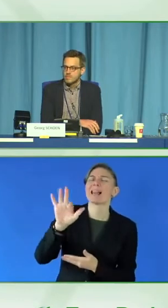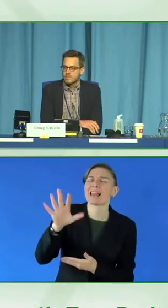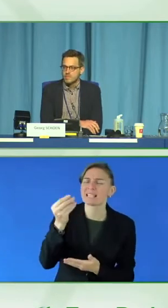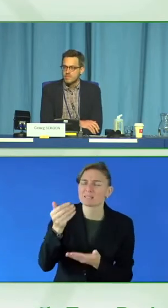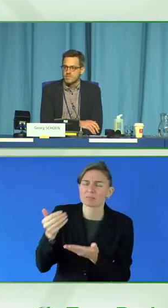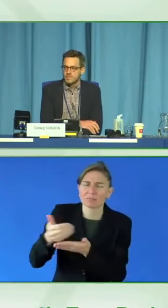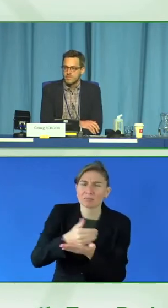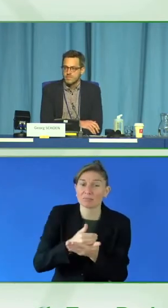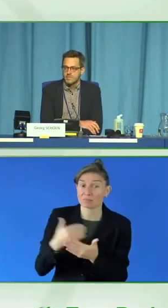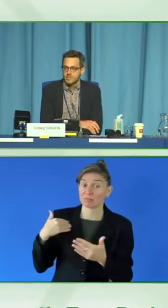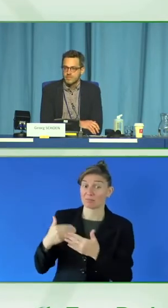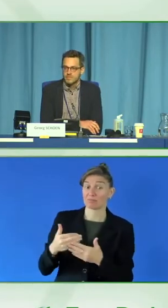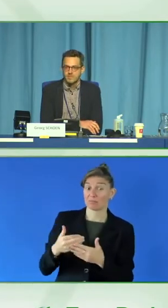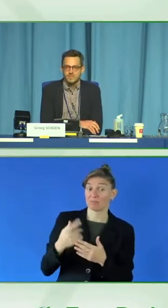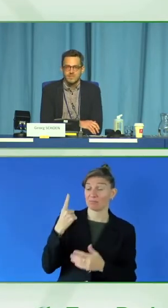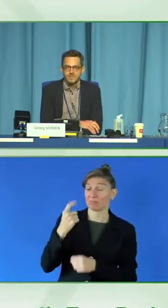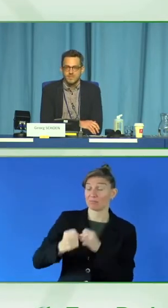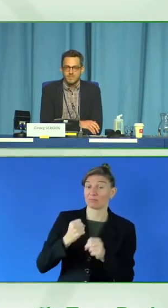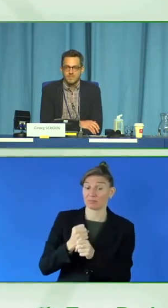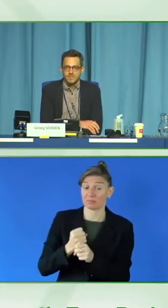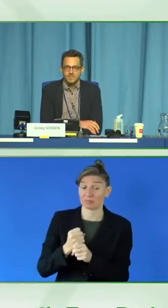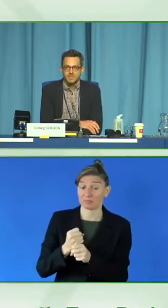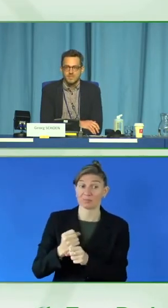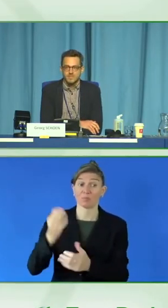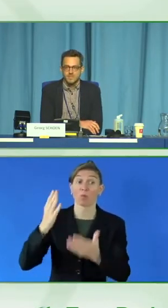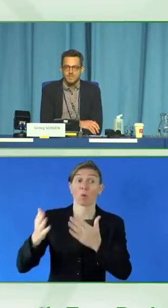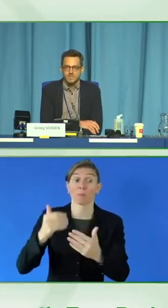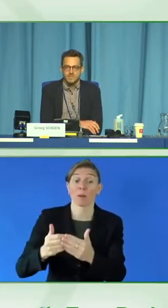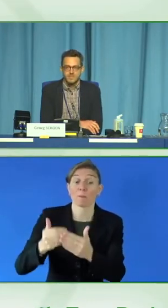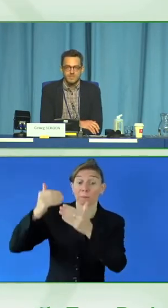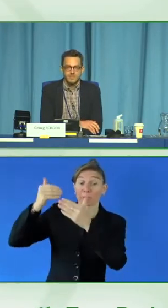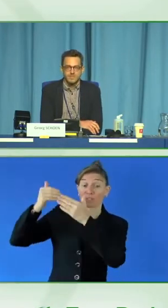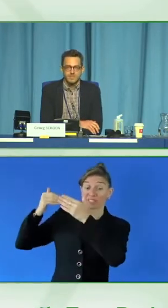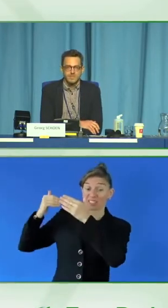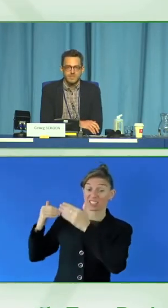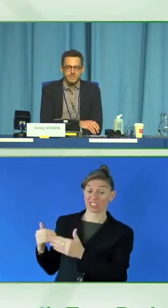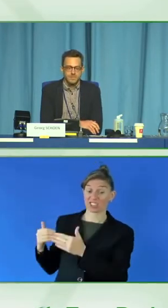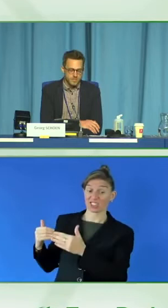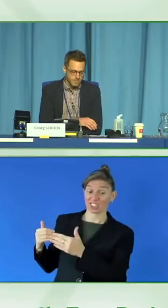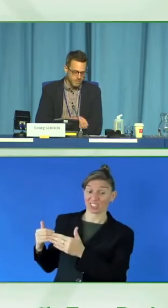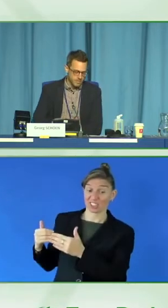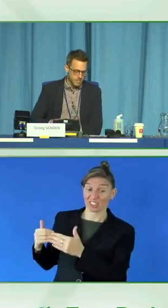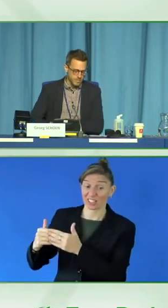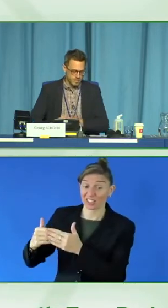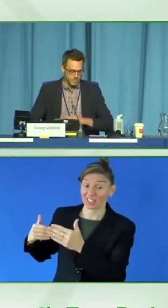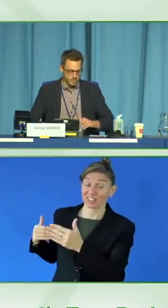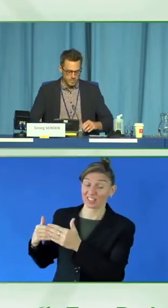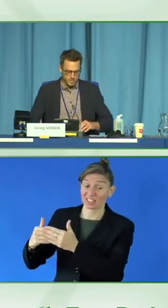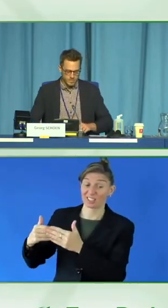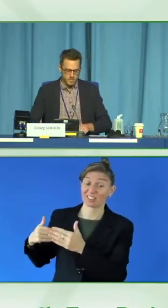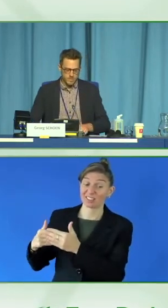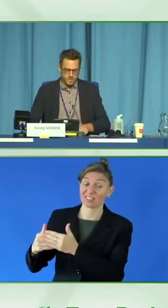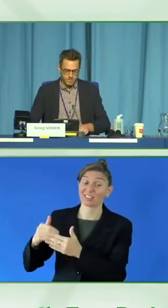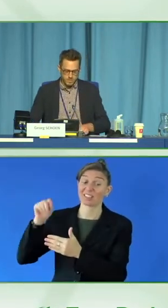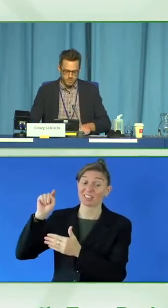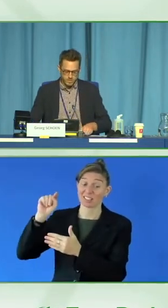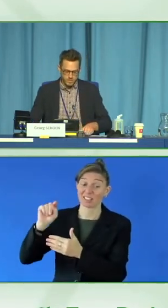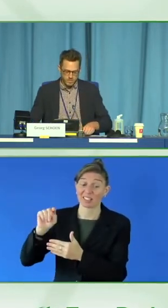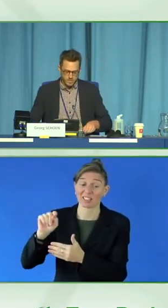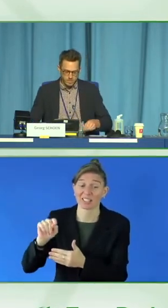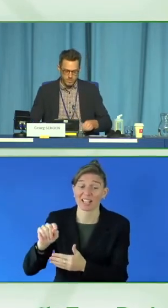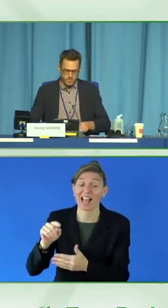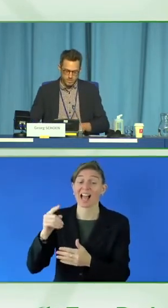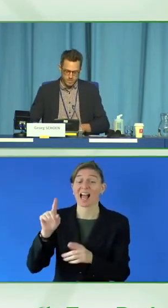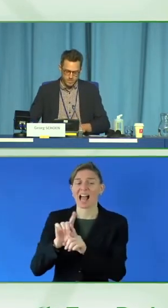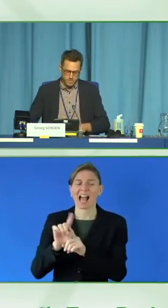$11.5 billion in the previous year. India also says that they have the largest number of unicorns, that means those with